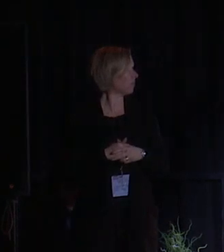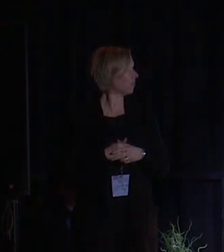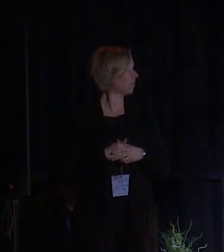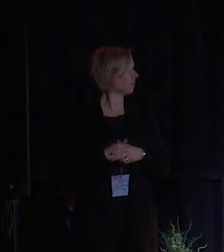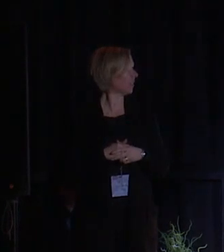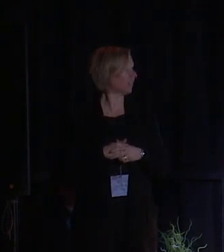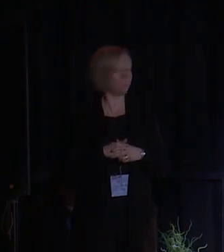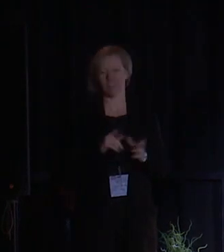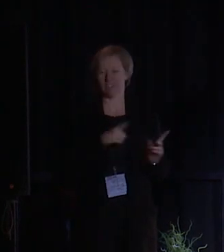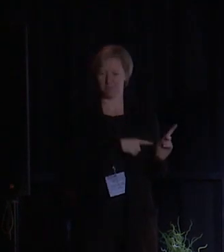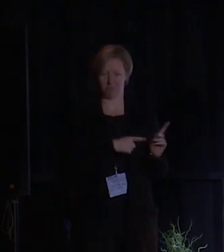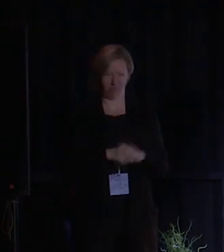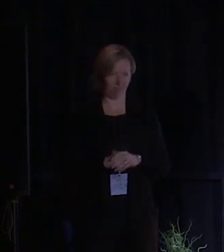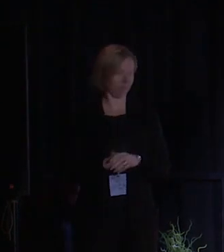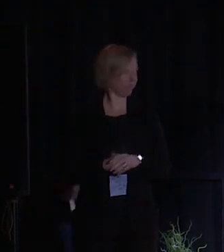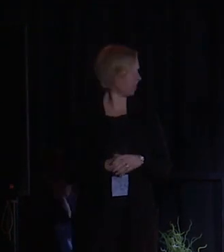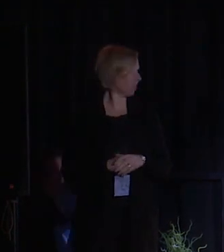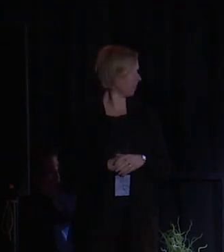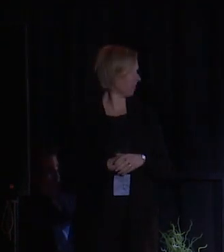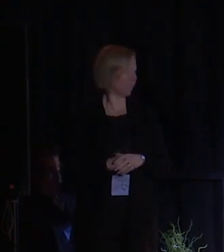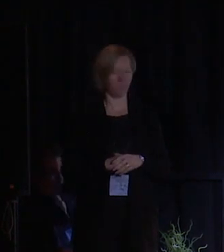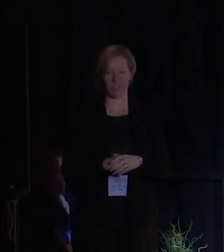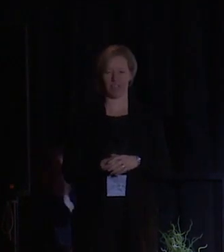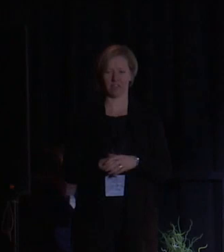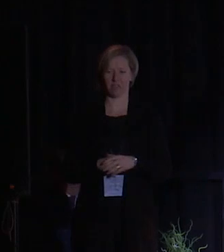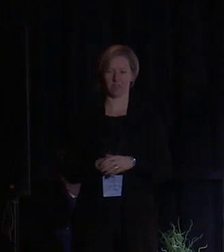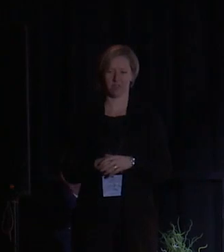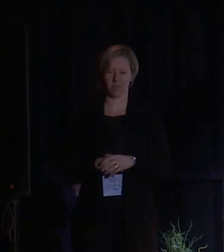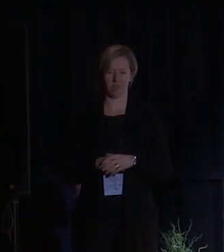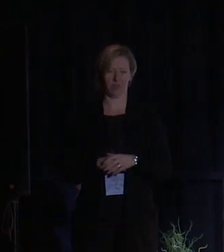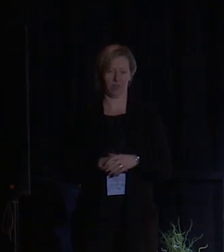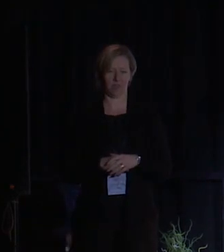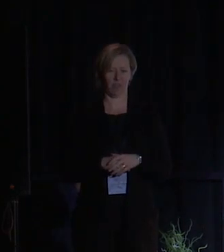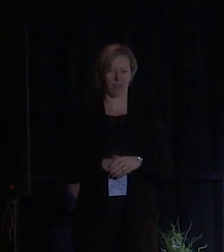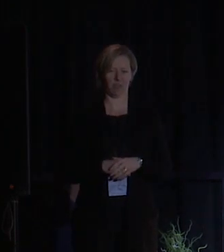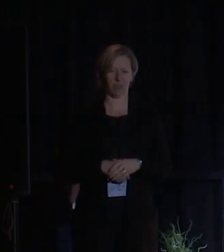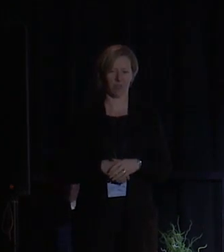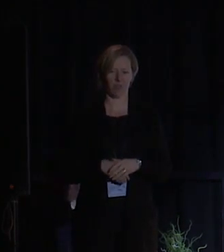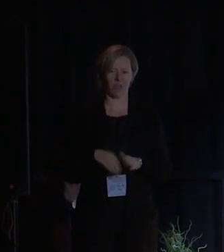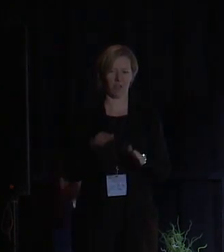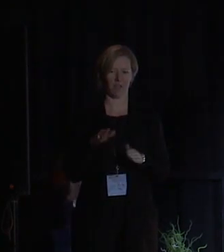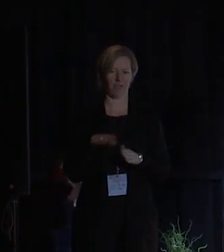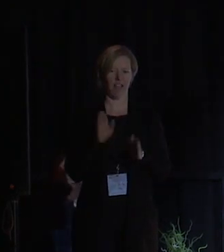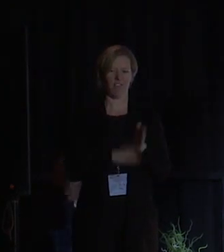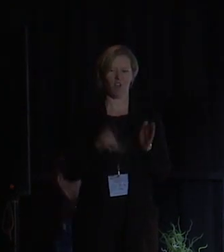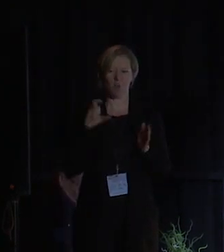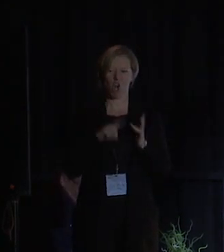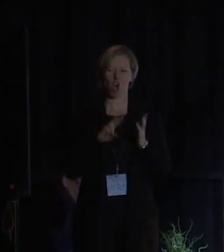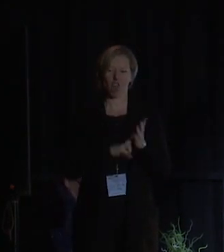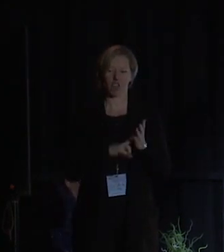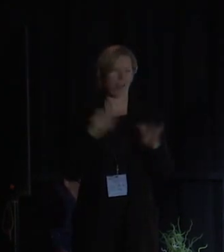clock. We're the Fabularium. Hello, everybody. We're from Coventry! Yay! Cough. My name's